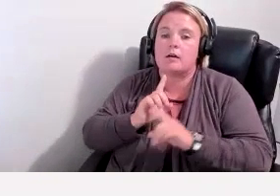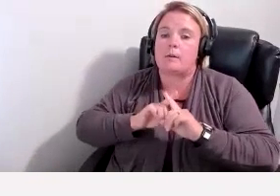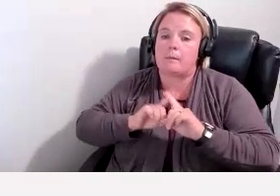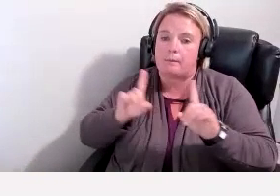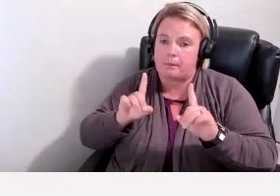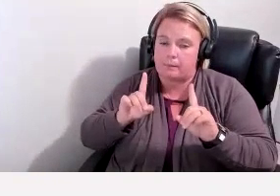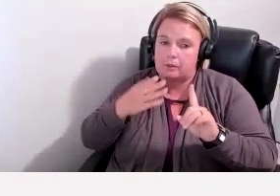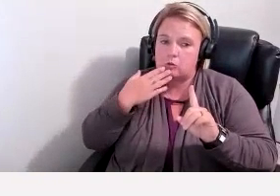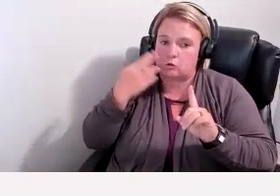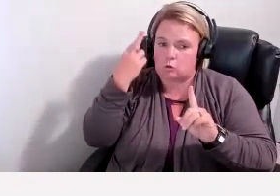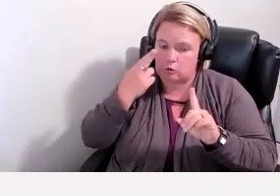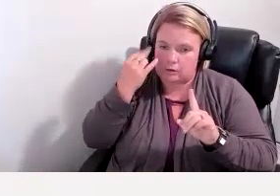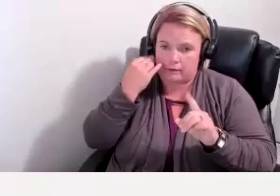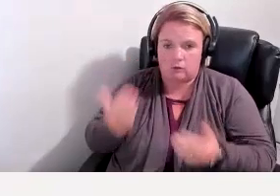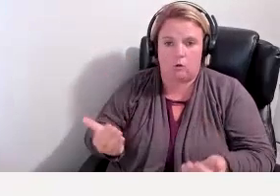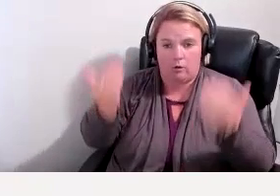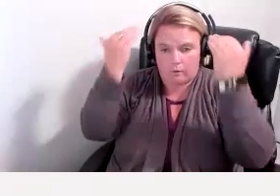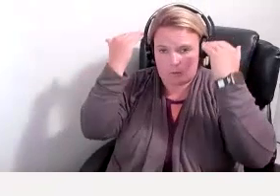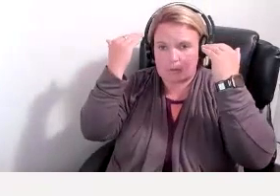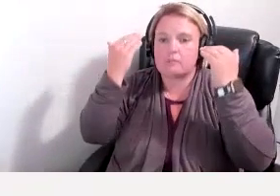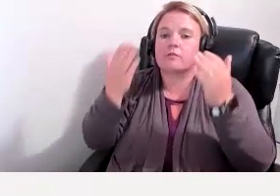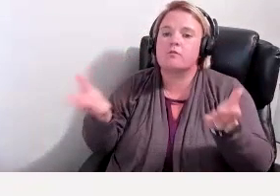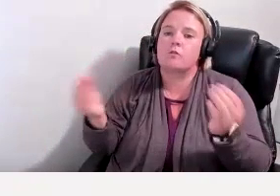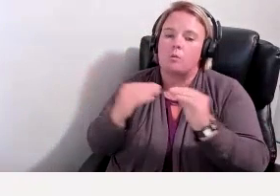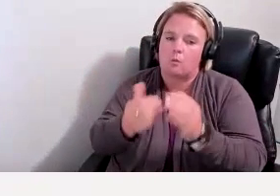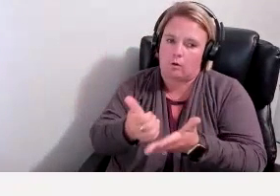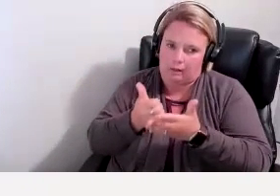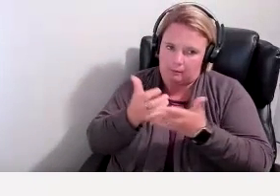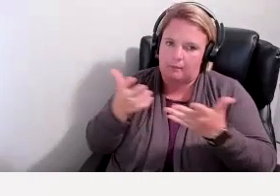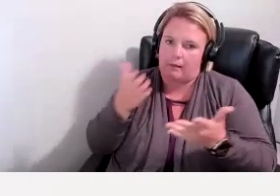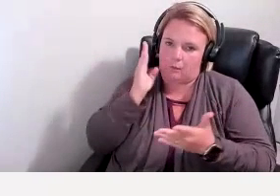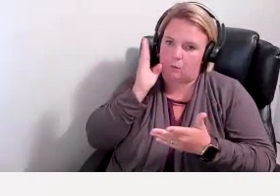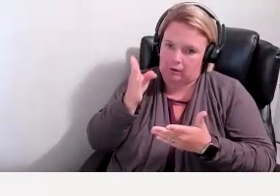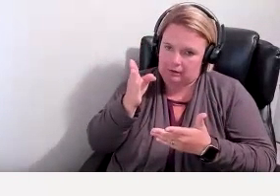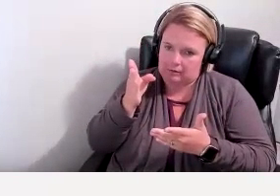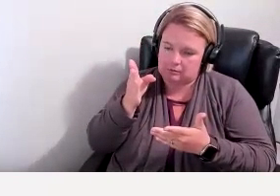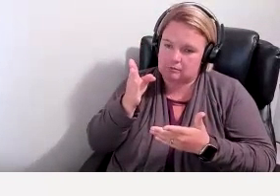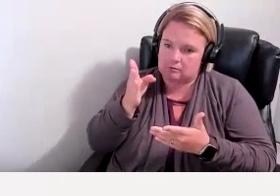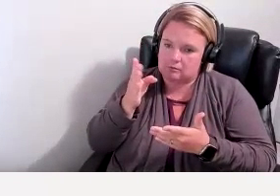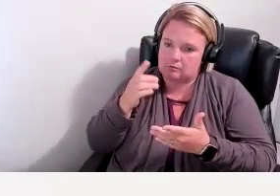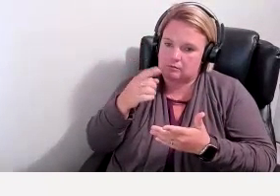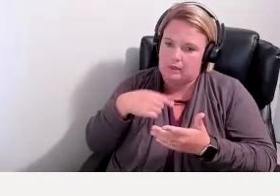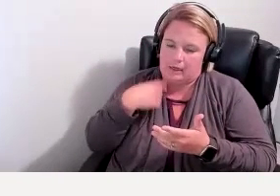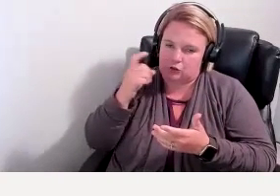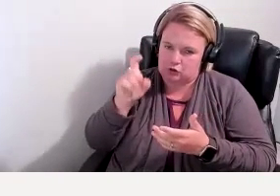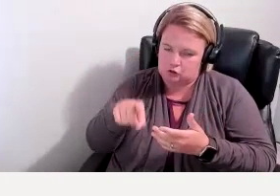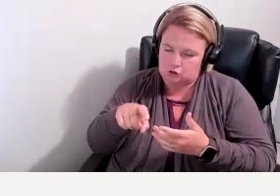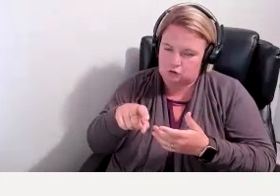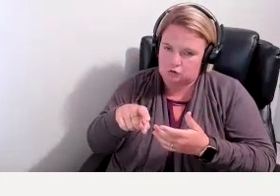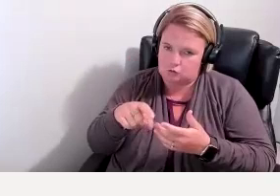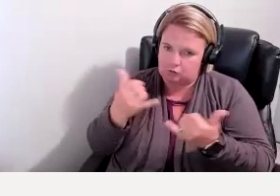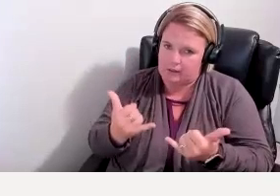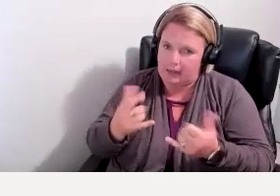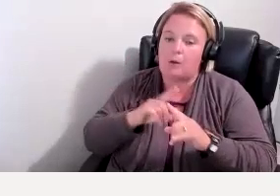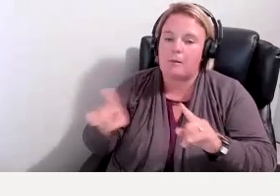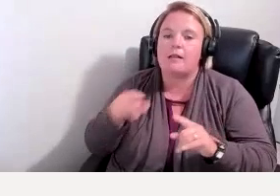good reason, if it's too overwhelming, to ask for more help, which I should just do that right now. But